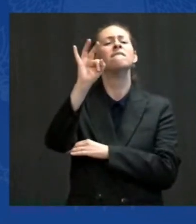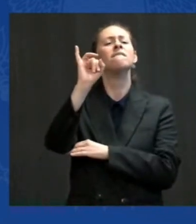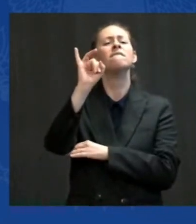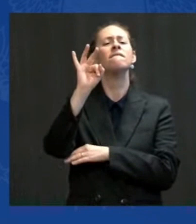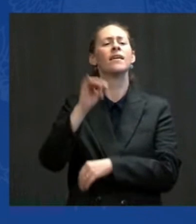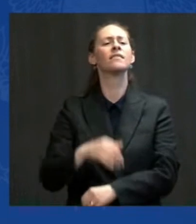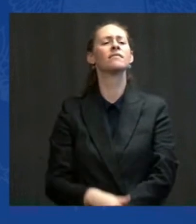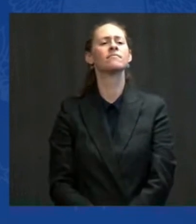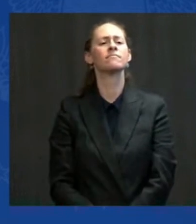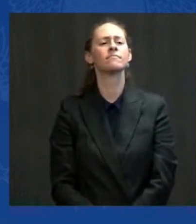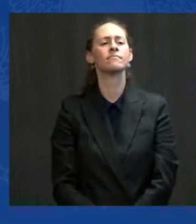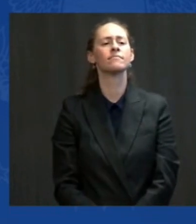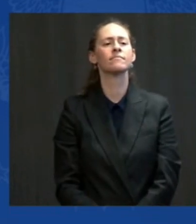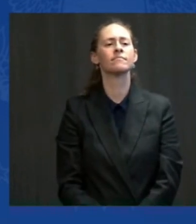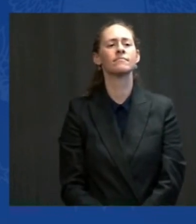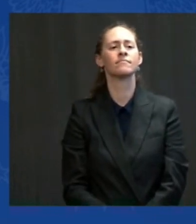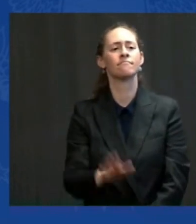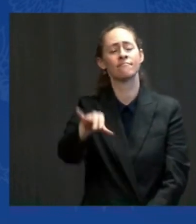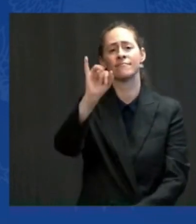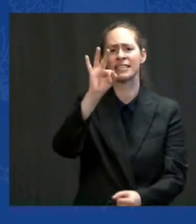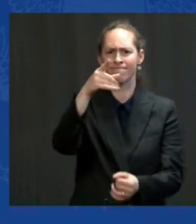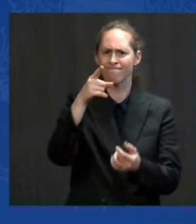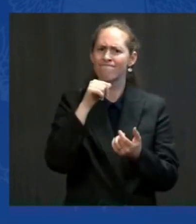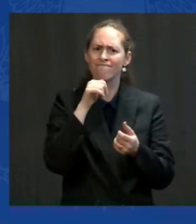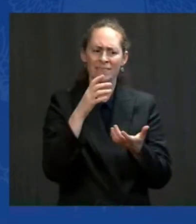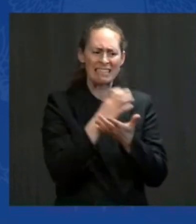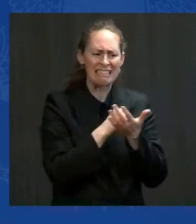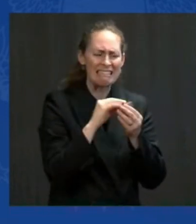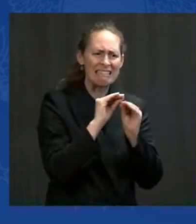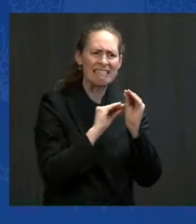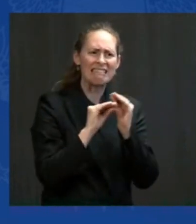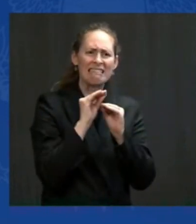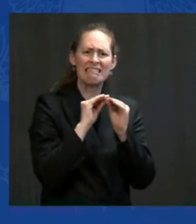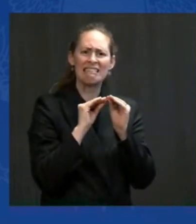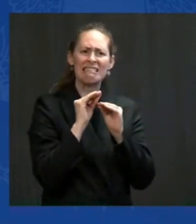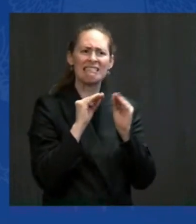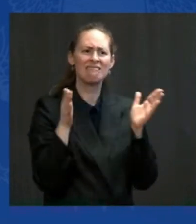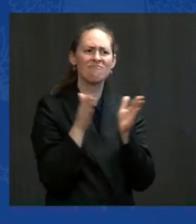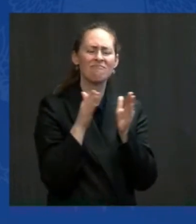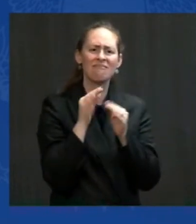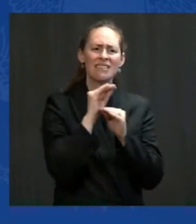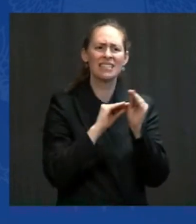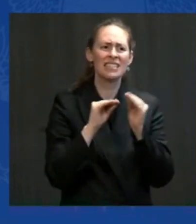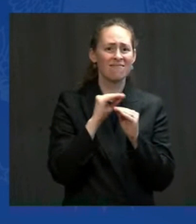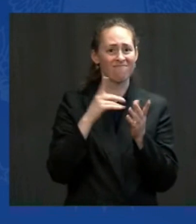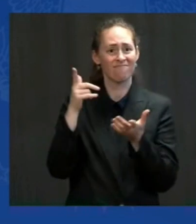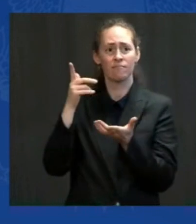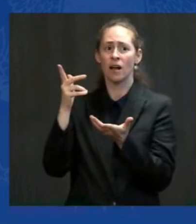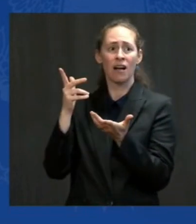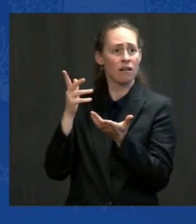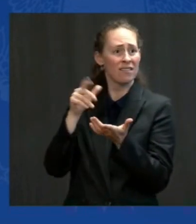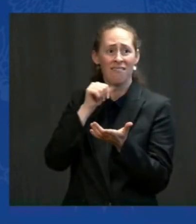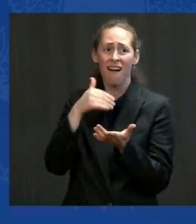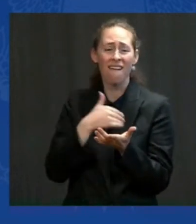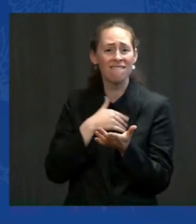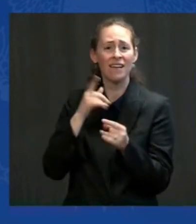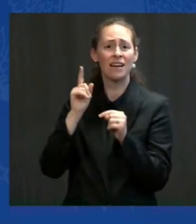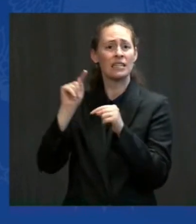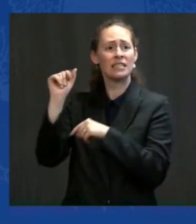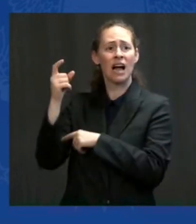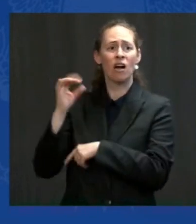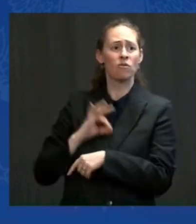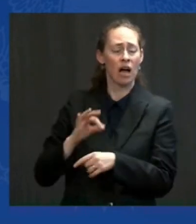make enough money to be able to owe that kind of tax, you don't get a tax credit, you don't get anything. Well, under this proposal, guess